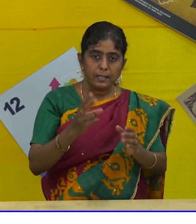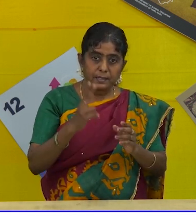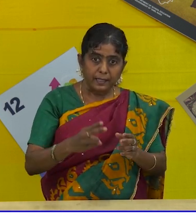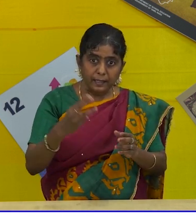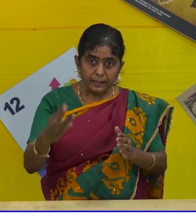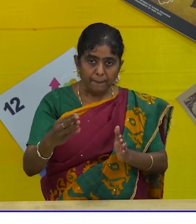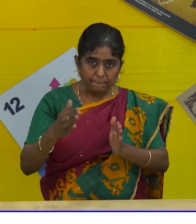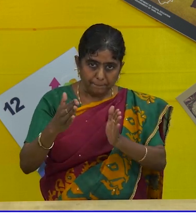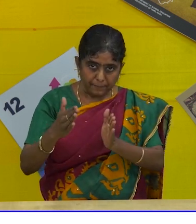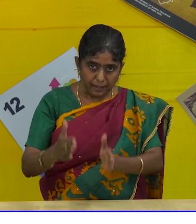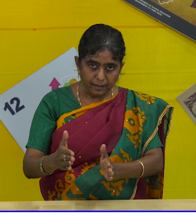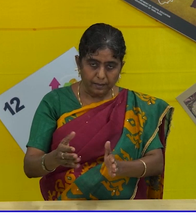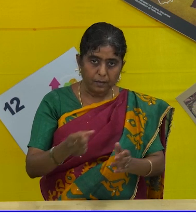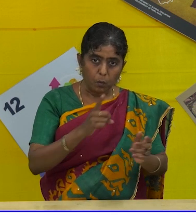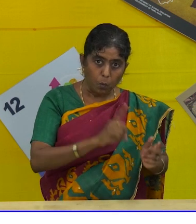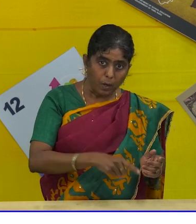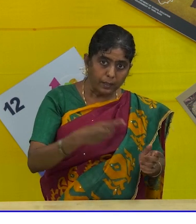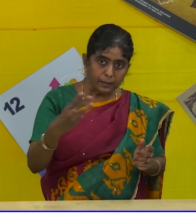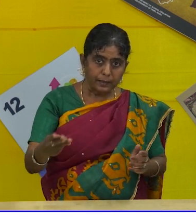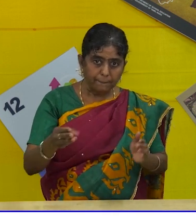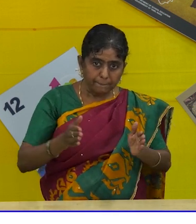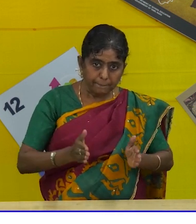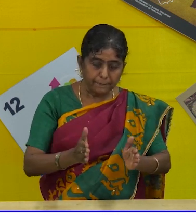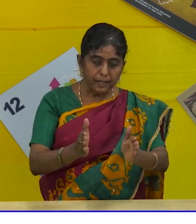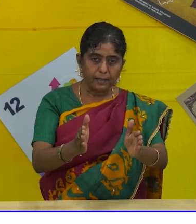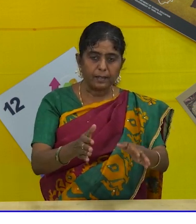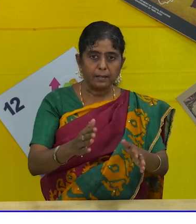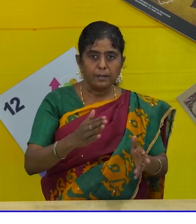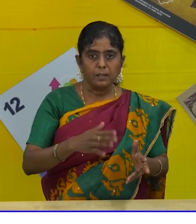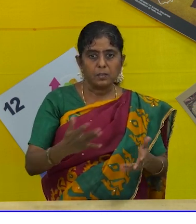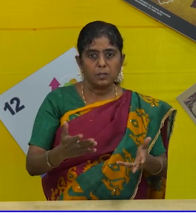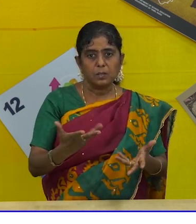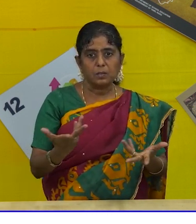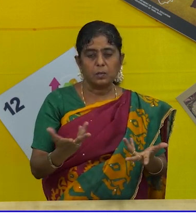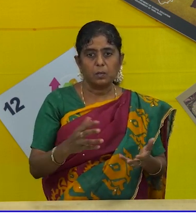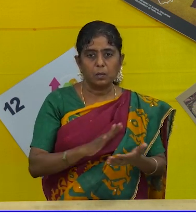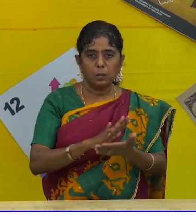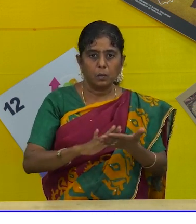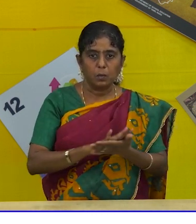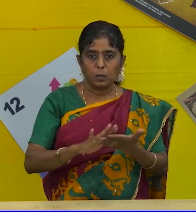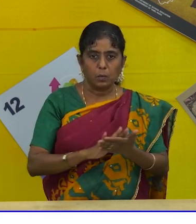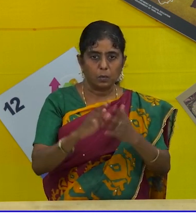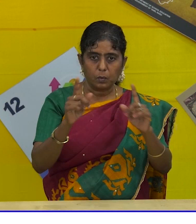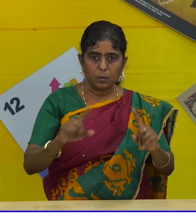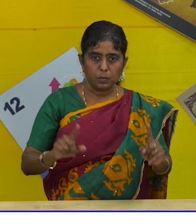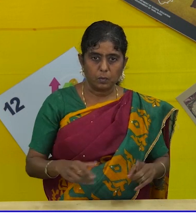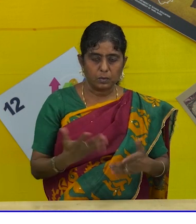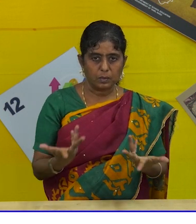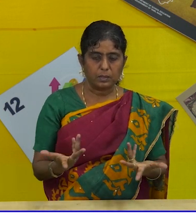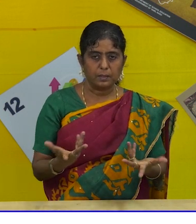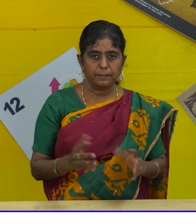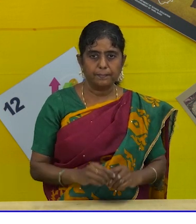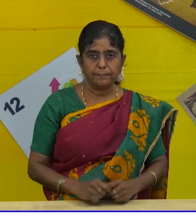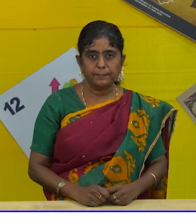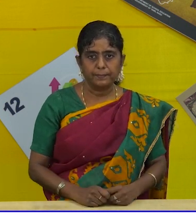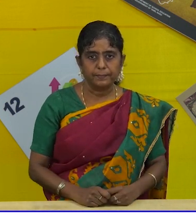Therefore, all those three planes are not intersecting at one point or at many points. Therefore, it has